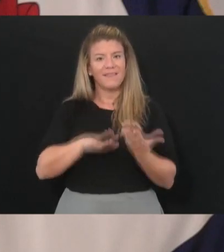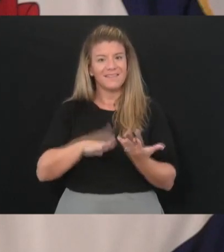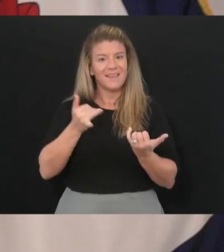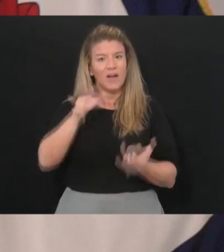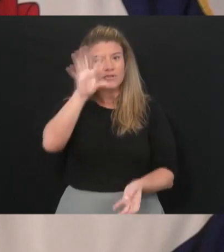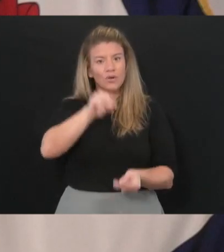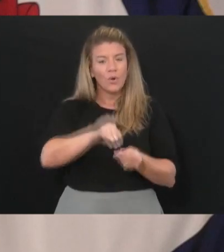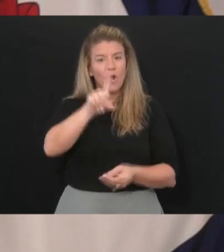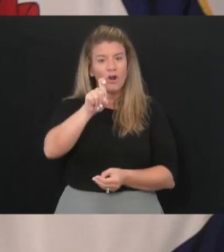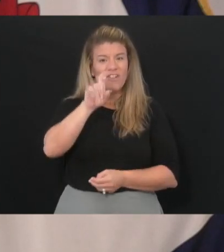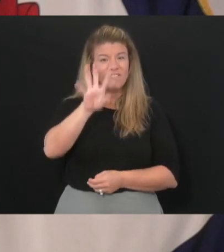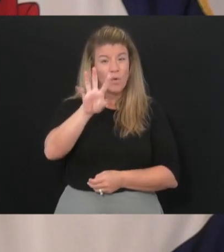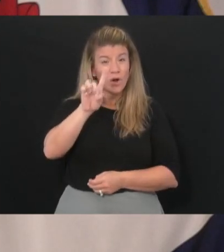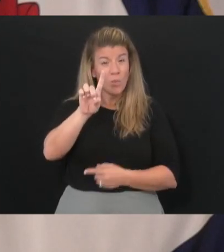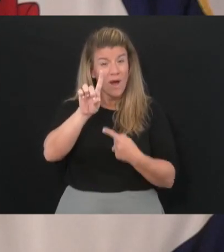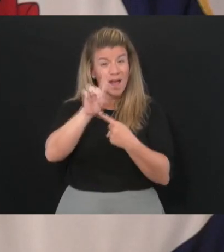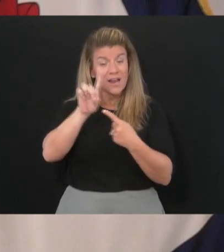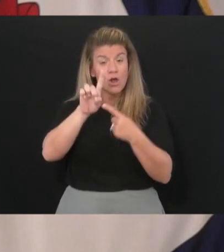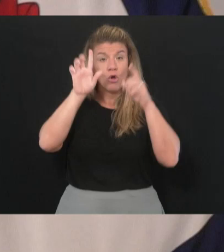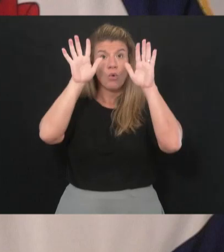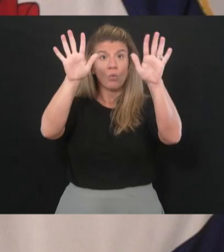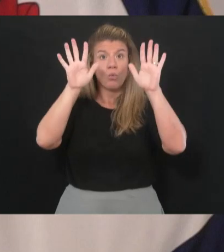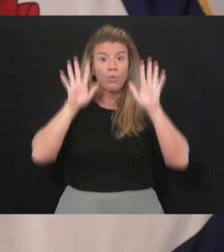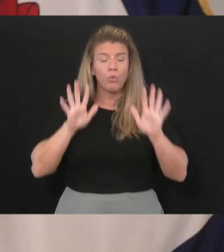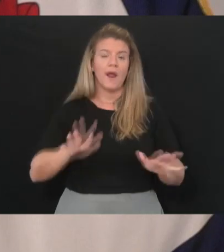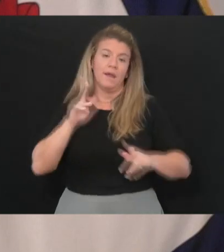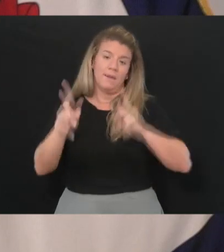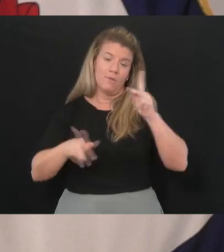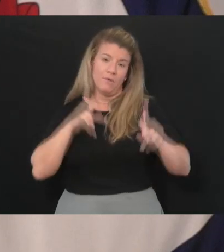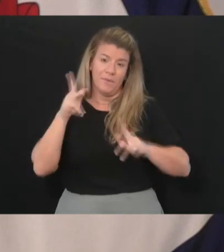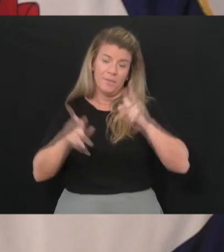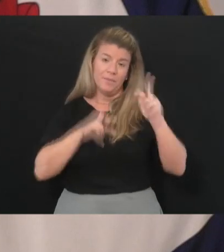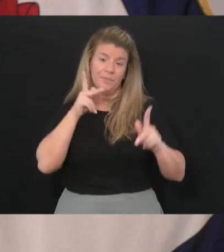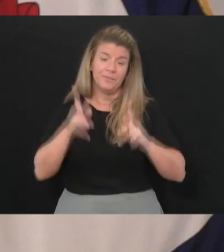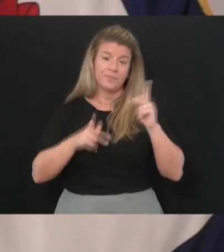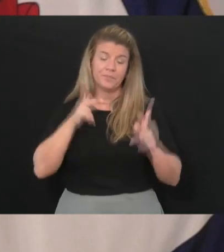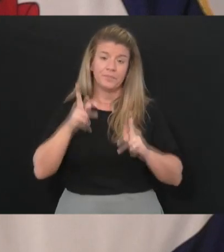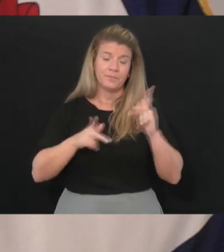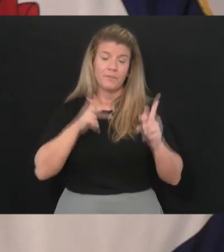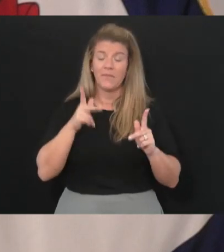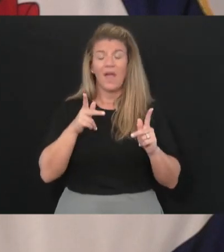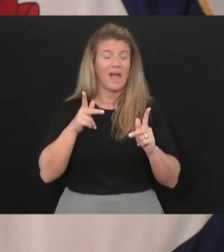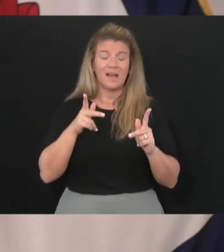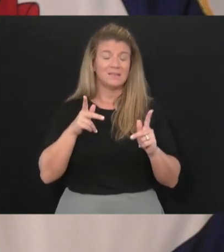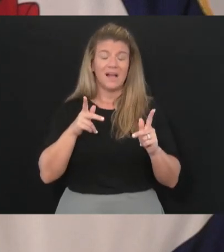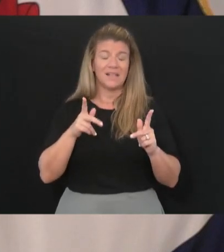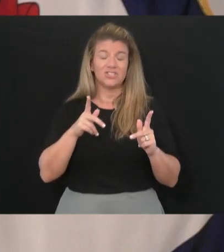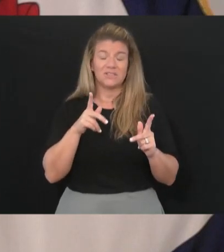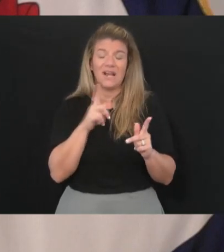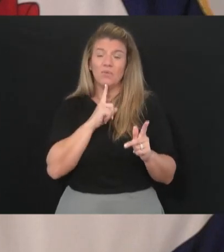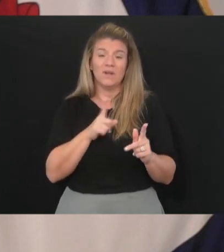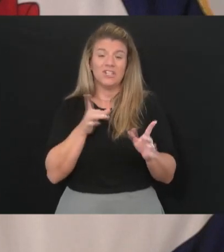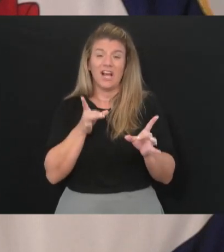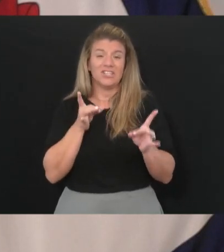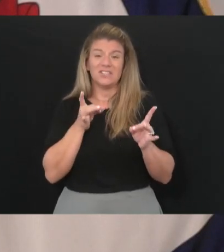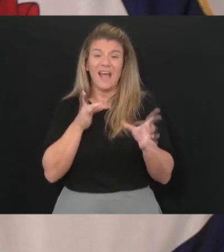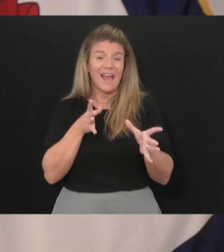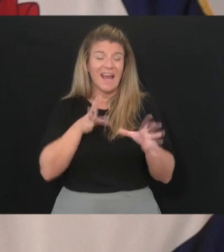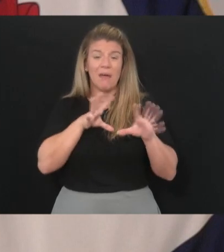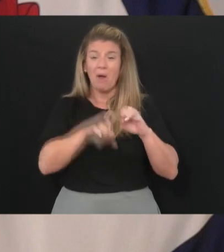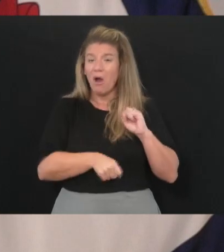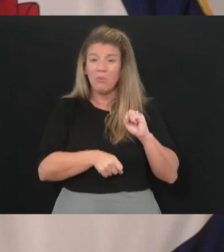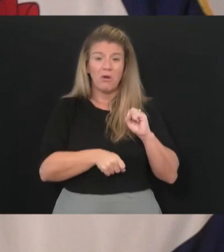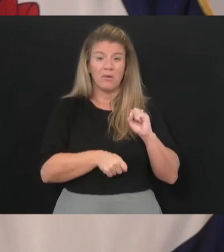141 great West Virginians, I just hate it. I really, really hate